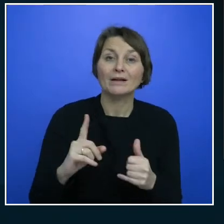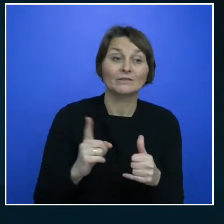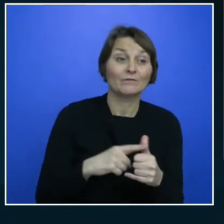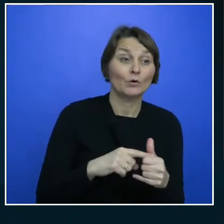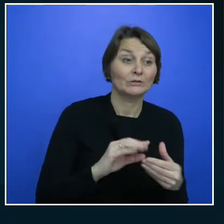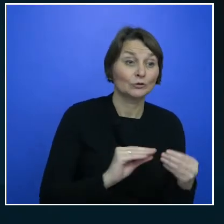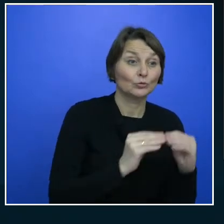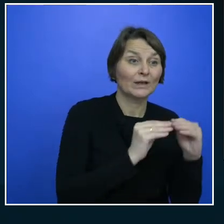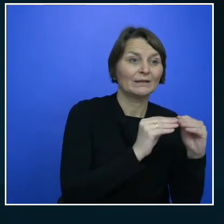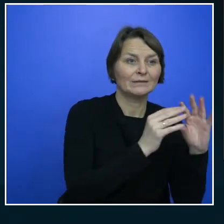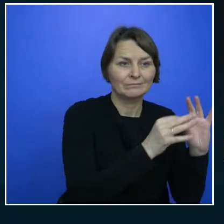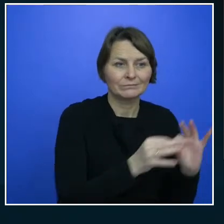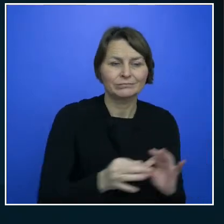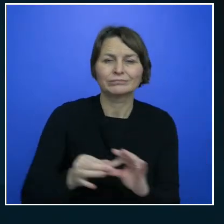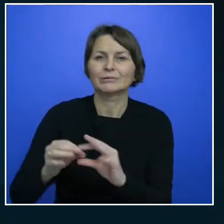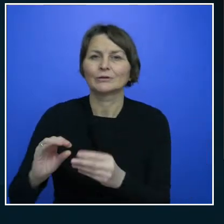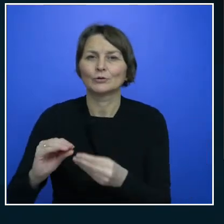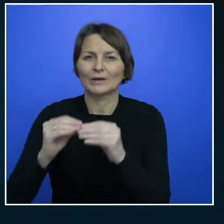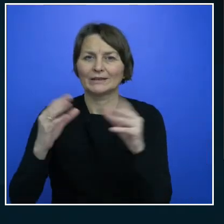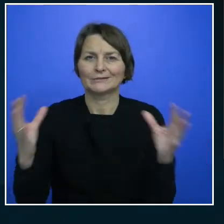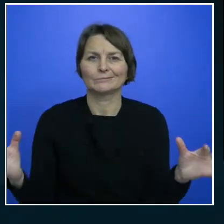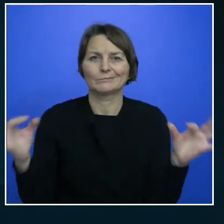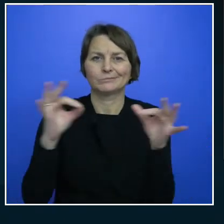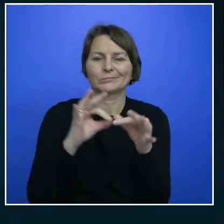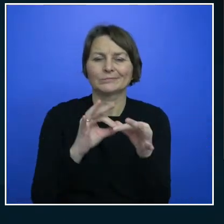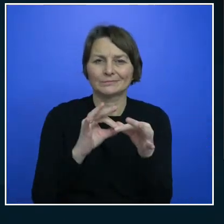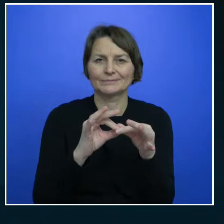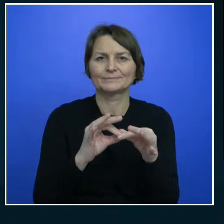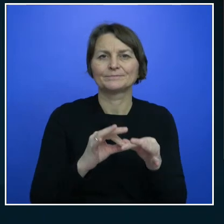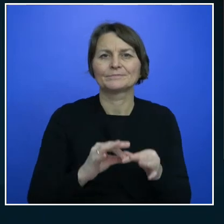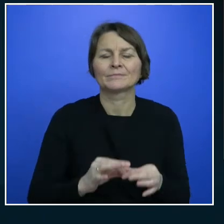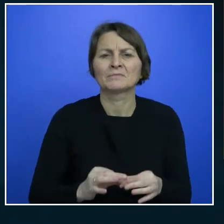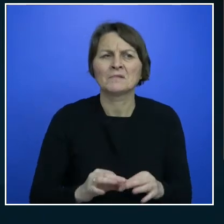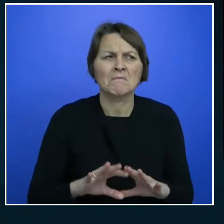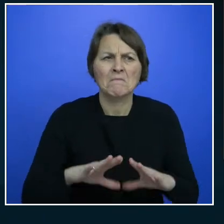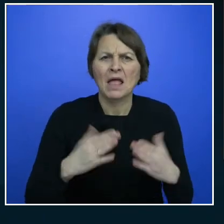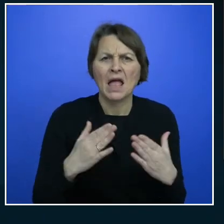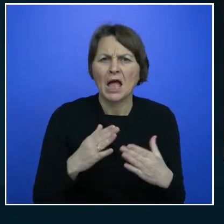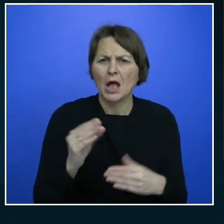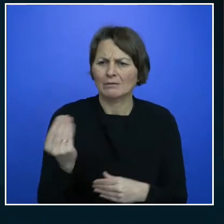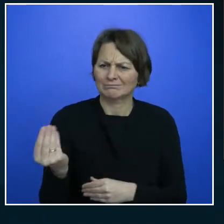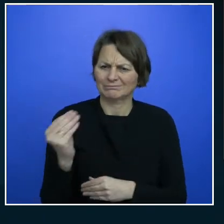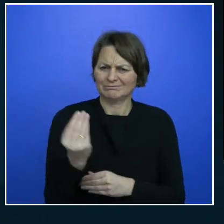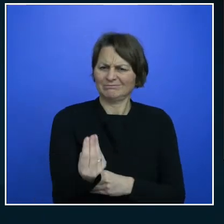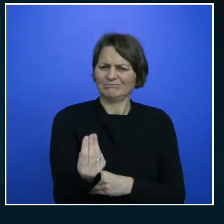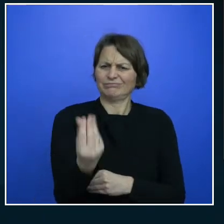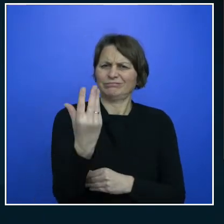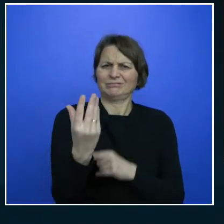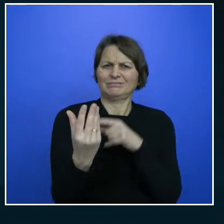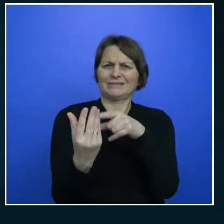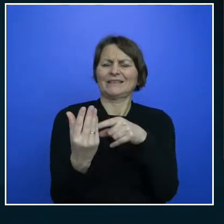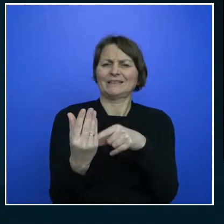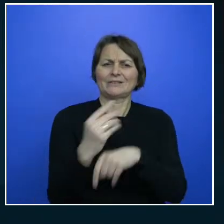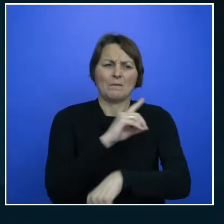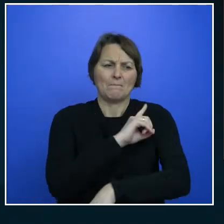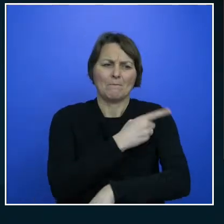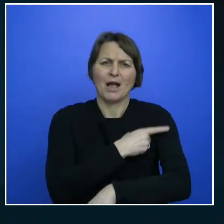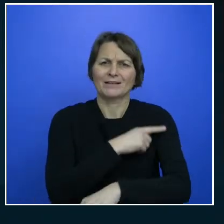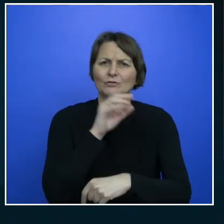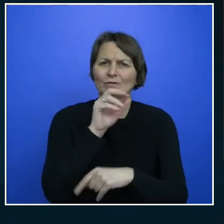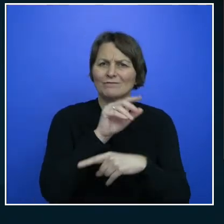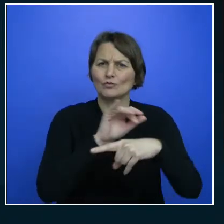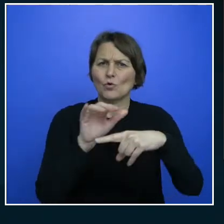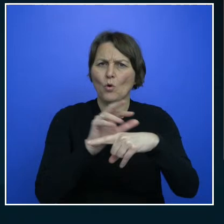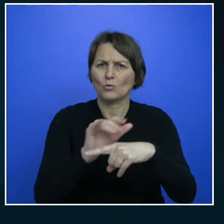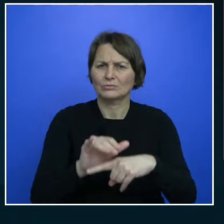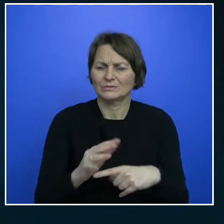But I do not have that in my bicep code. So how did it end up there? The reason is that I'm using the property here again. So I'm